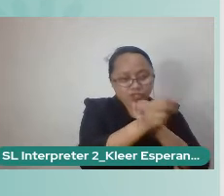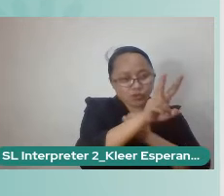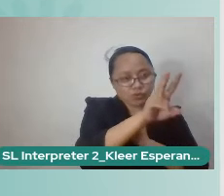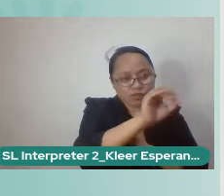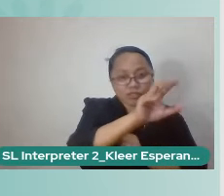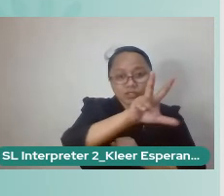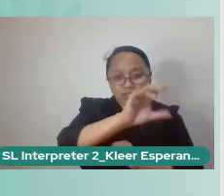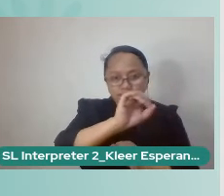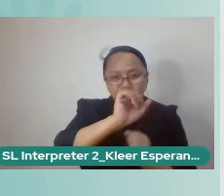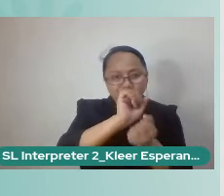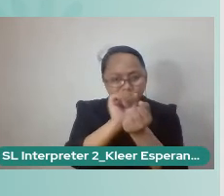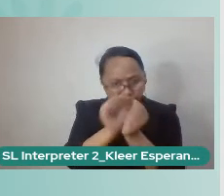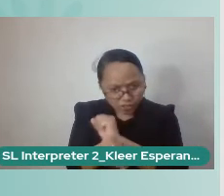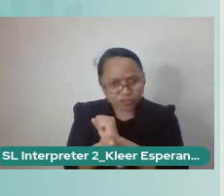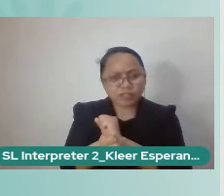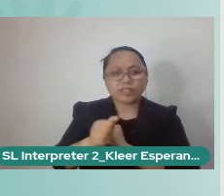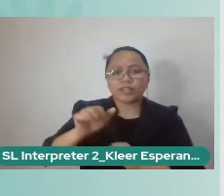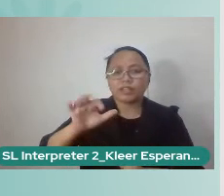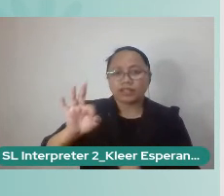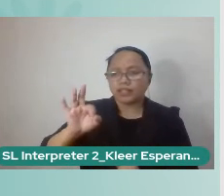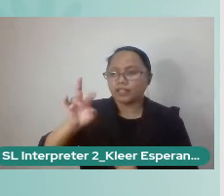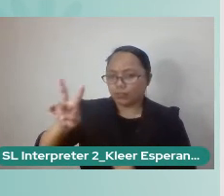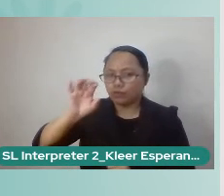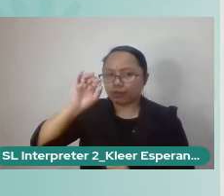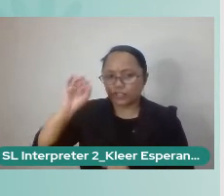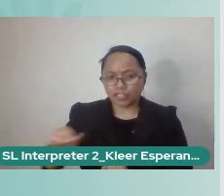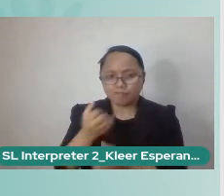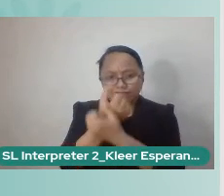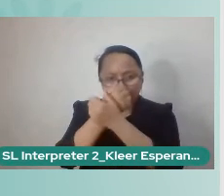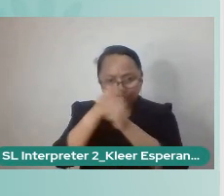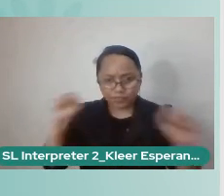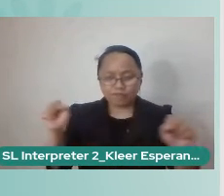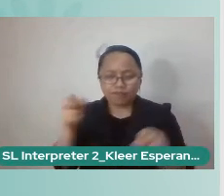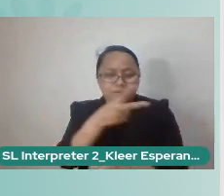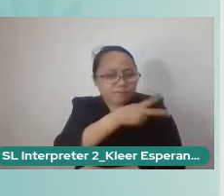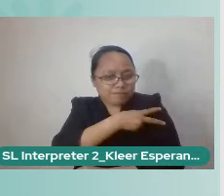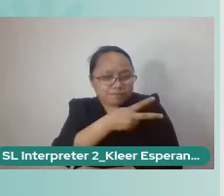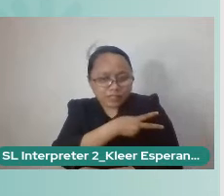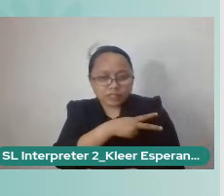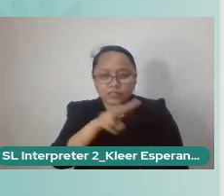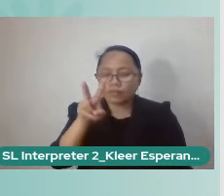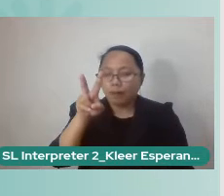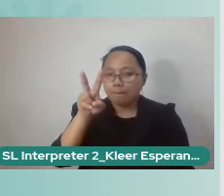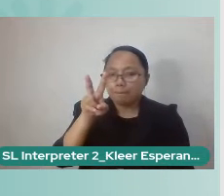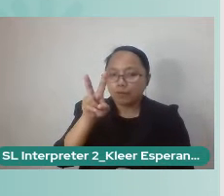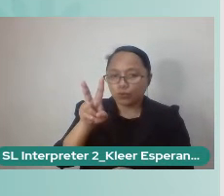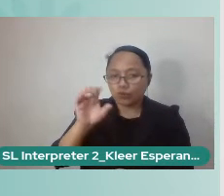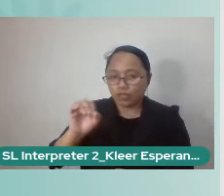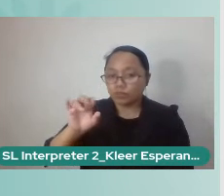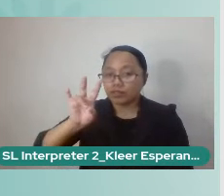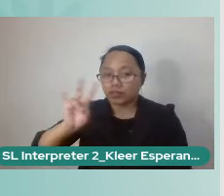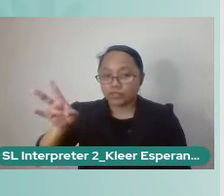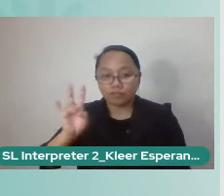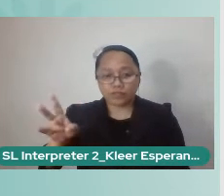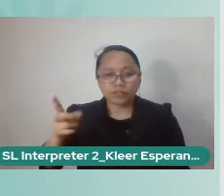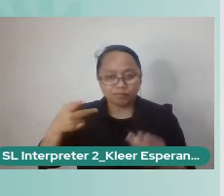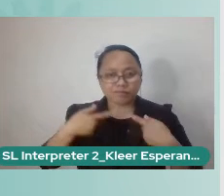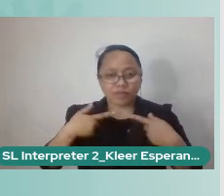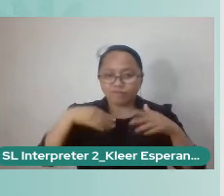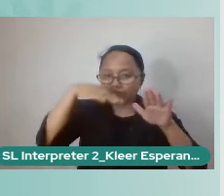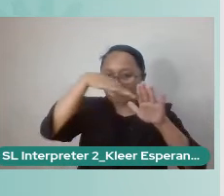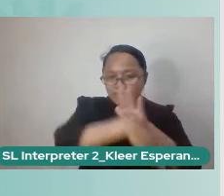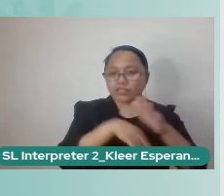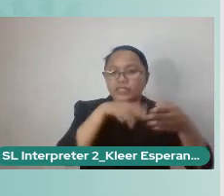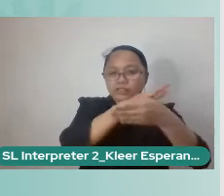and that's really around increased access to cancer treatment services, but also screen and treat. And then over the long term,